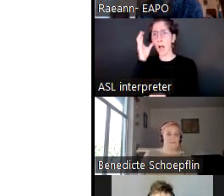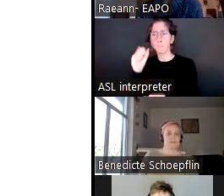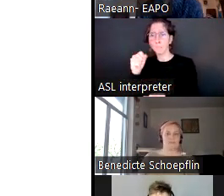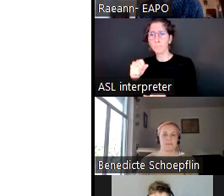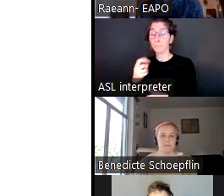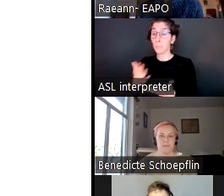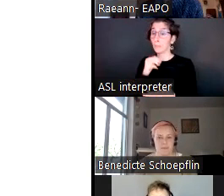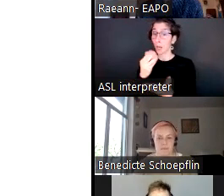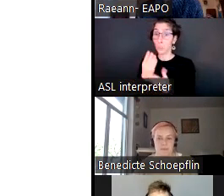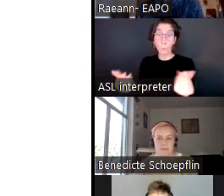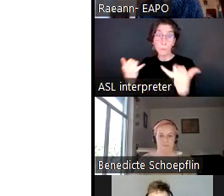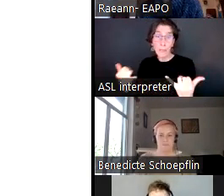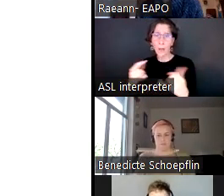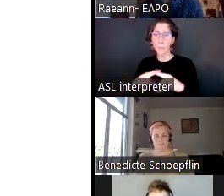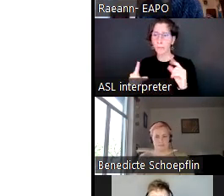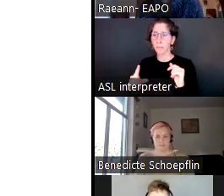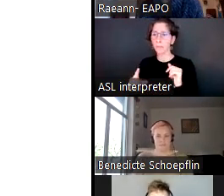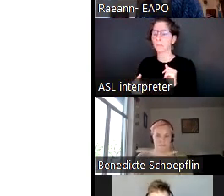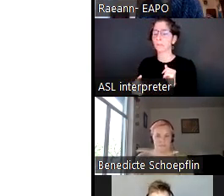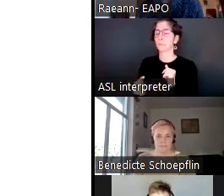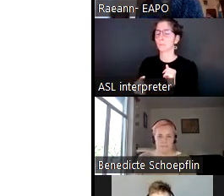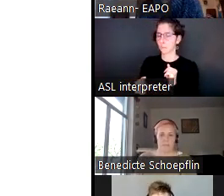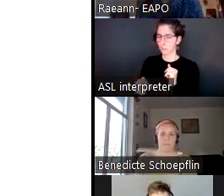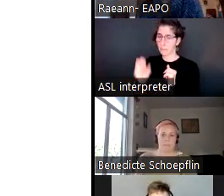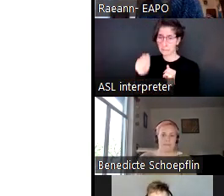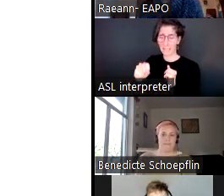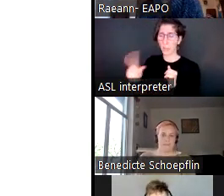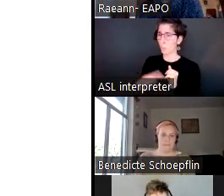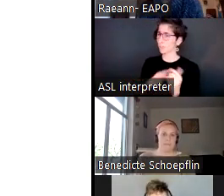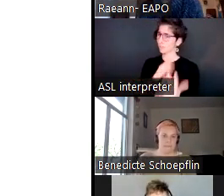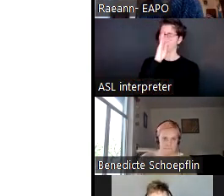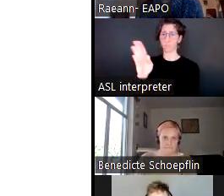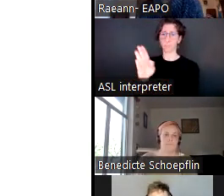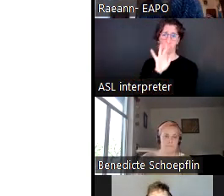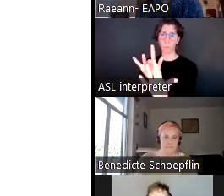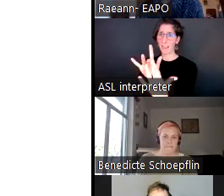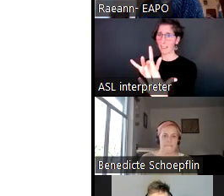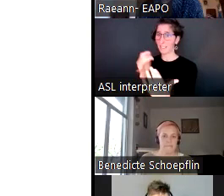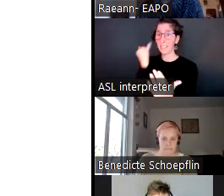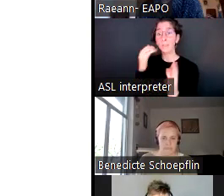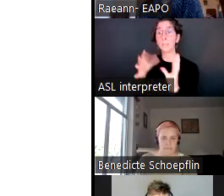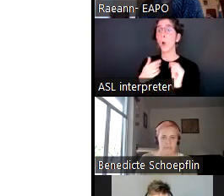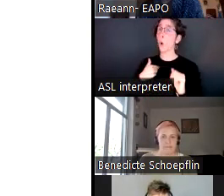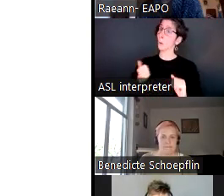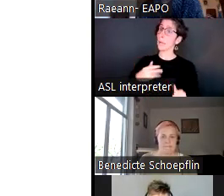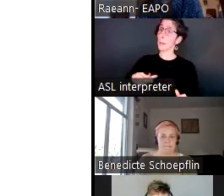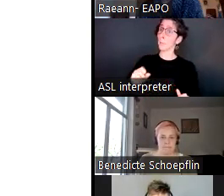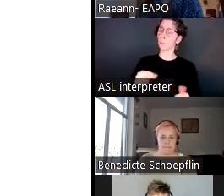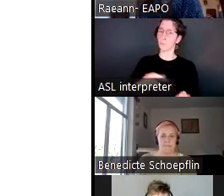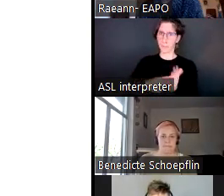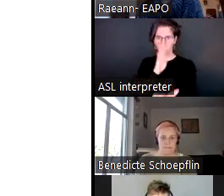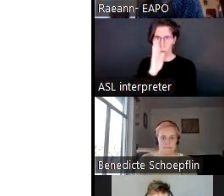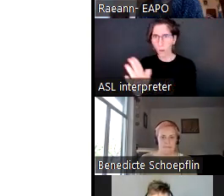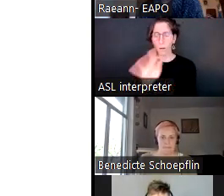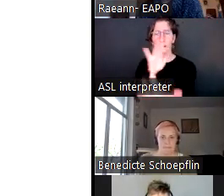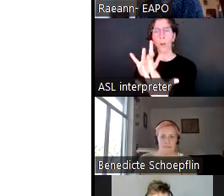Yeah, we always say call the source. If they're claiming to be Canada Post, call Canada Post. Ask them. If they're claiming to be